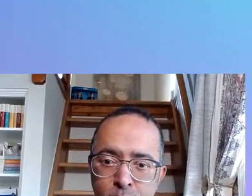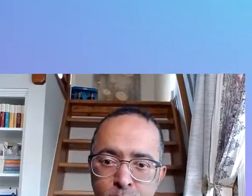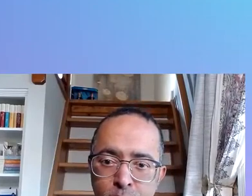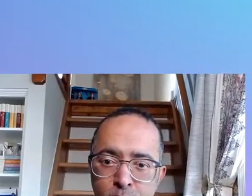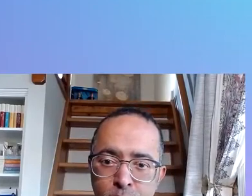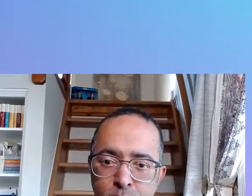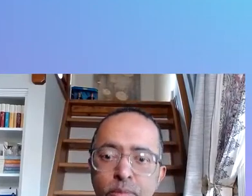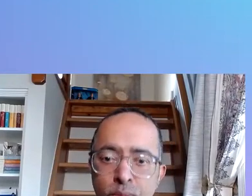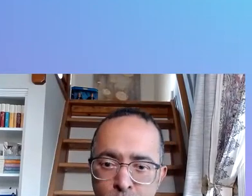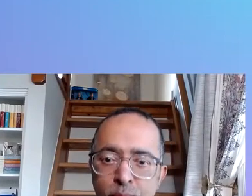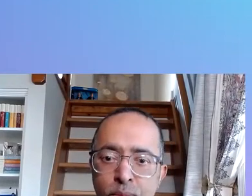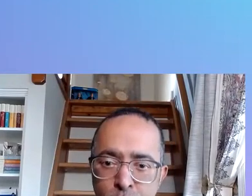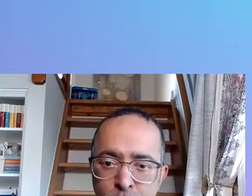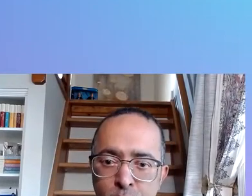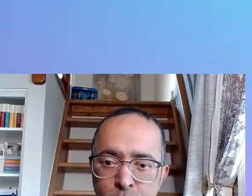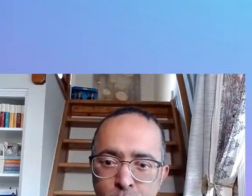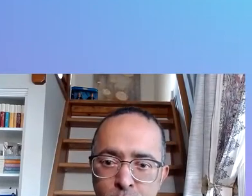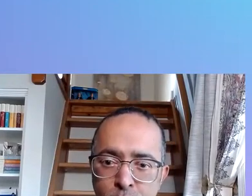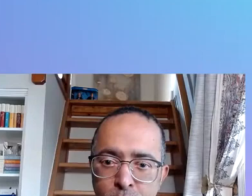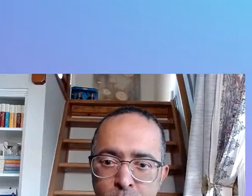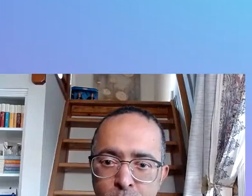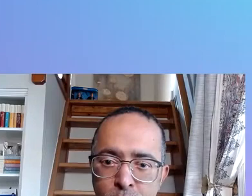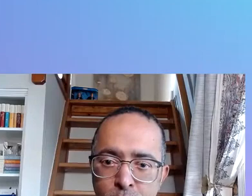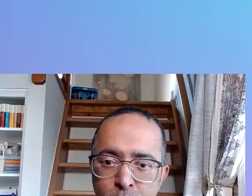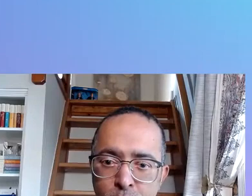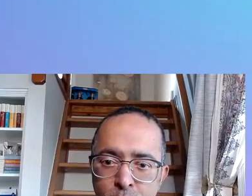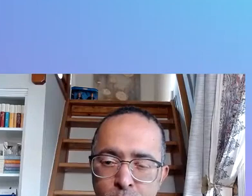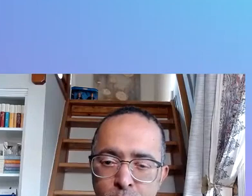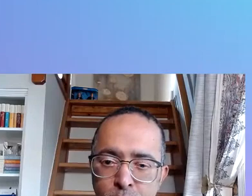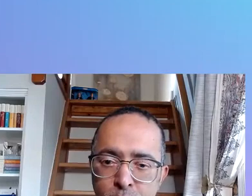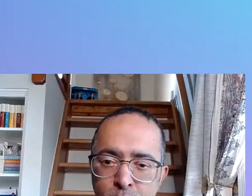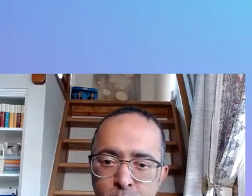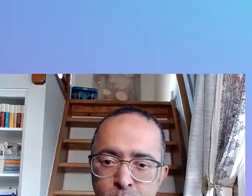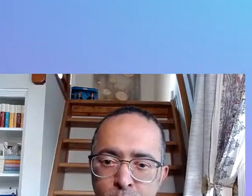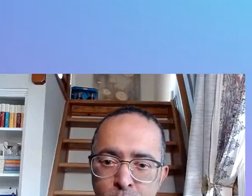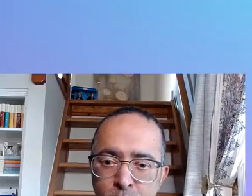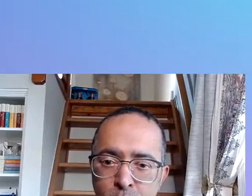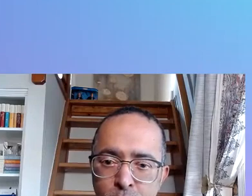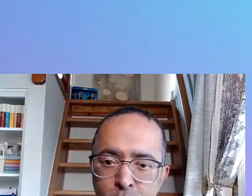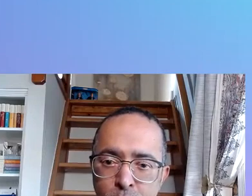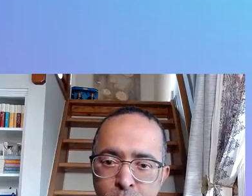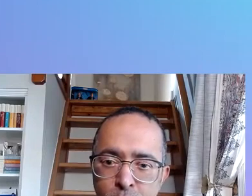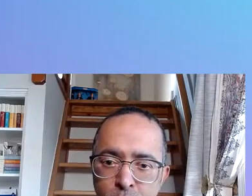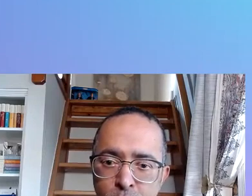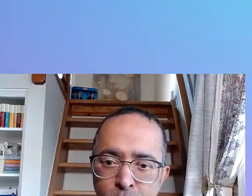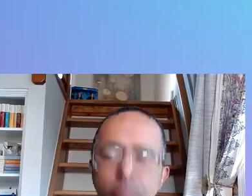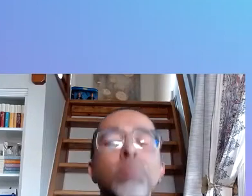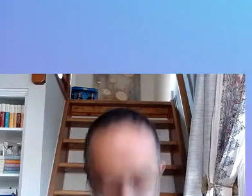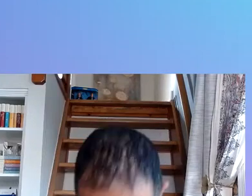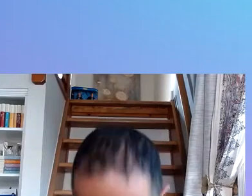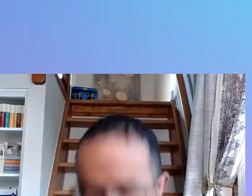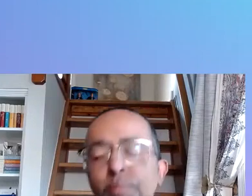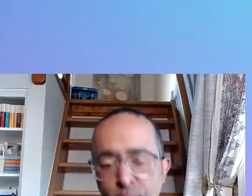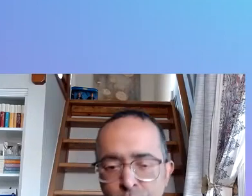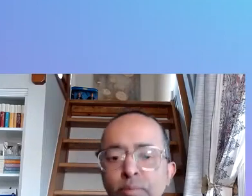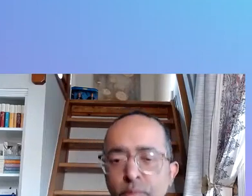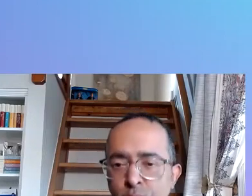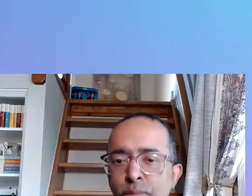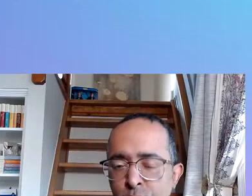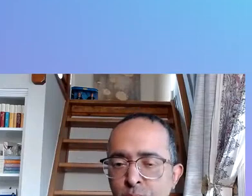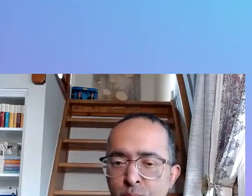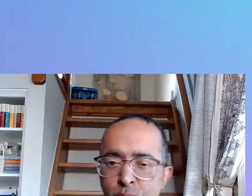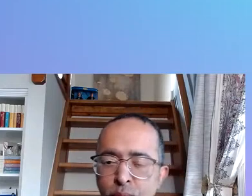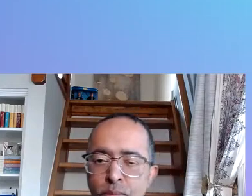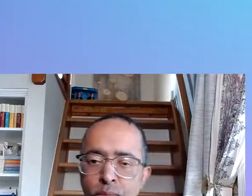being in software, it's funny how many times we just build things out of the status quo, right? Like we build a